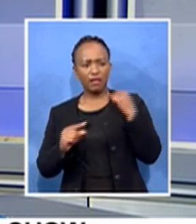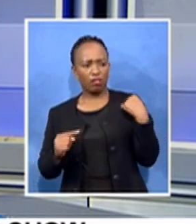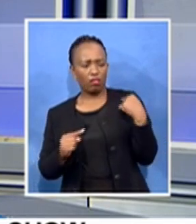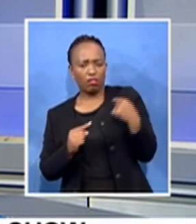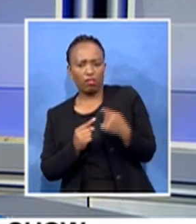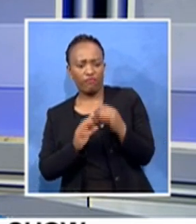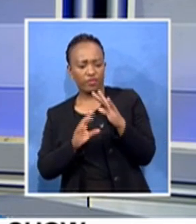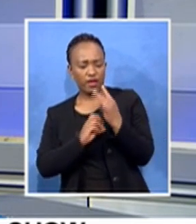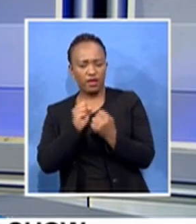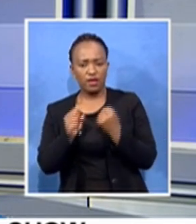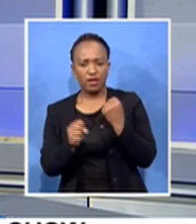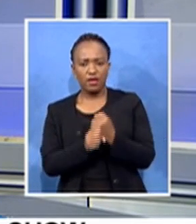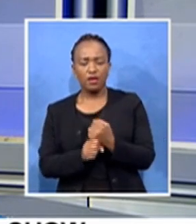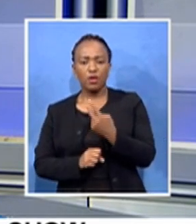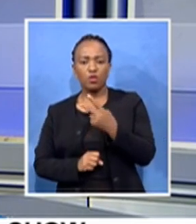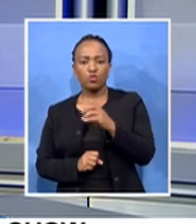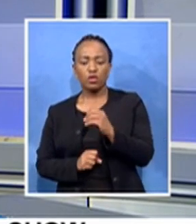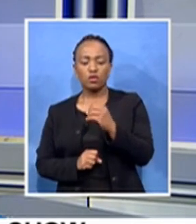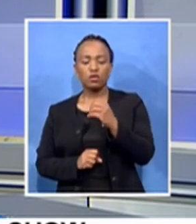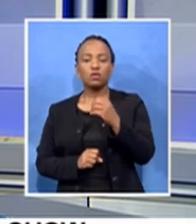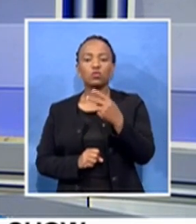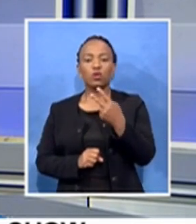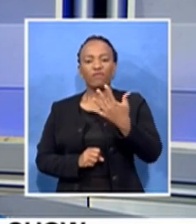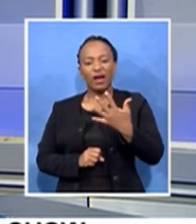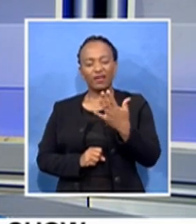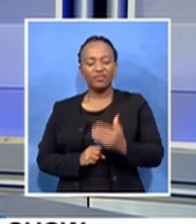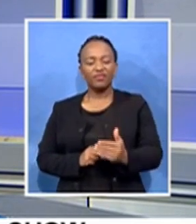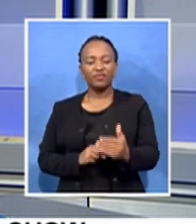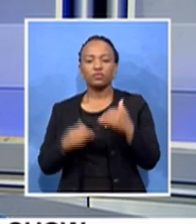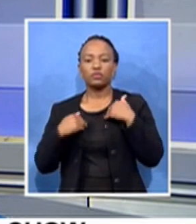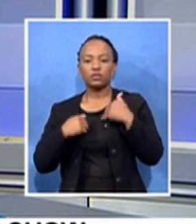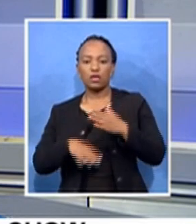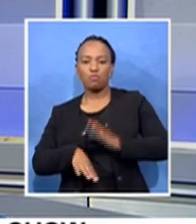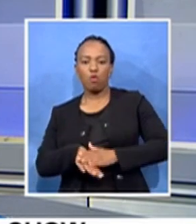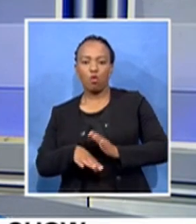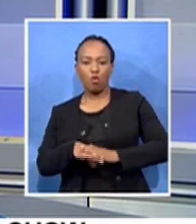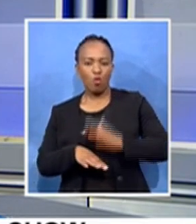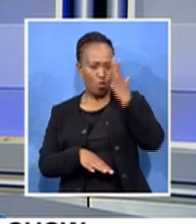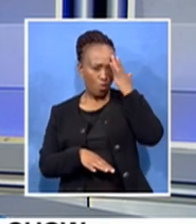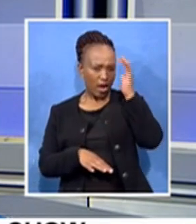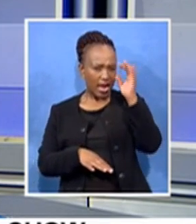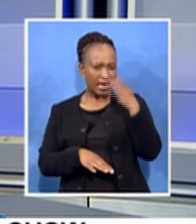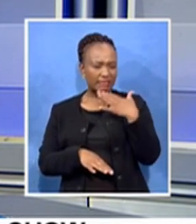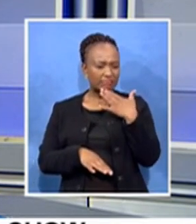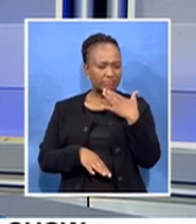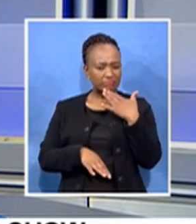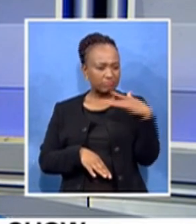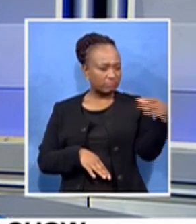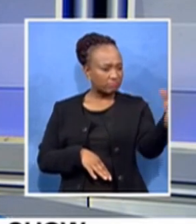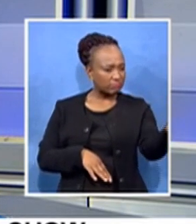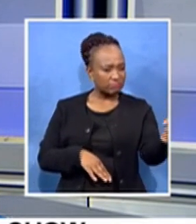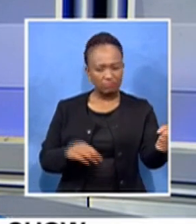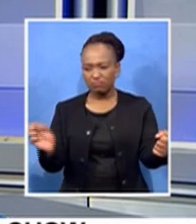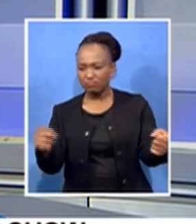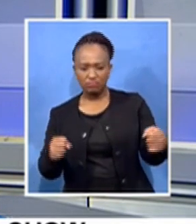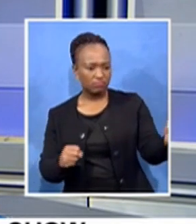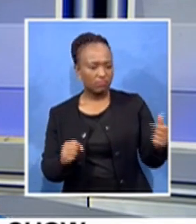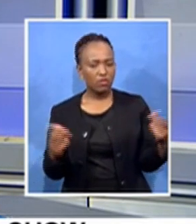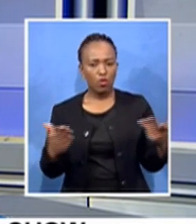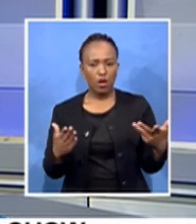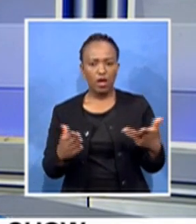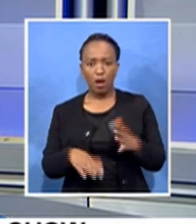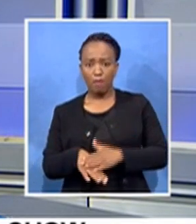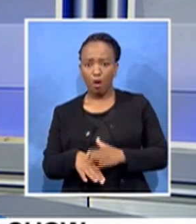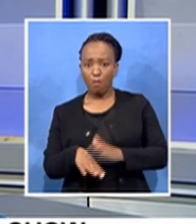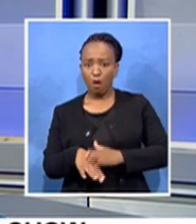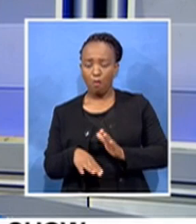they will start having headaches on where to actually start putting in those teachers, because they got a huge number of teachers qualifying through the